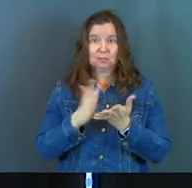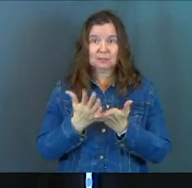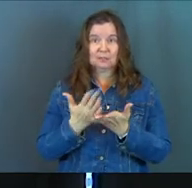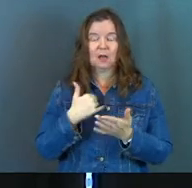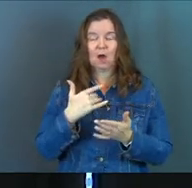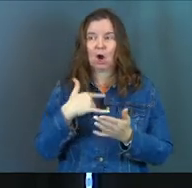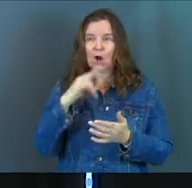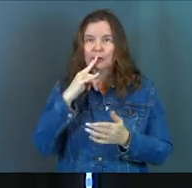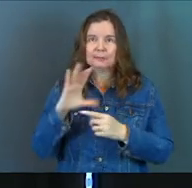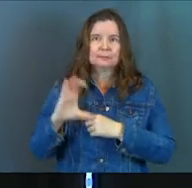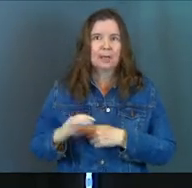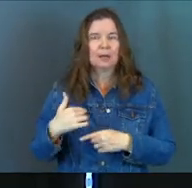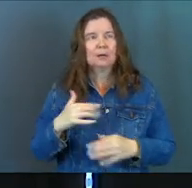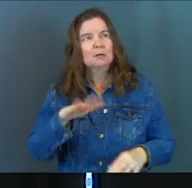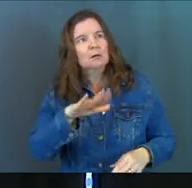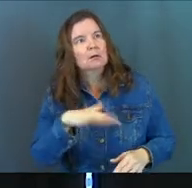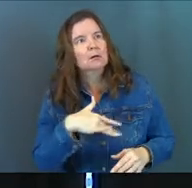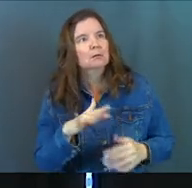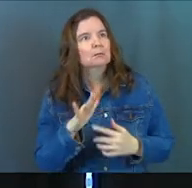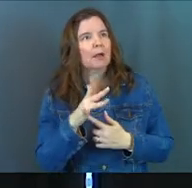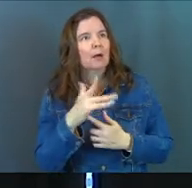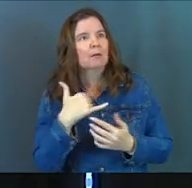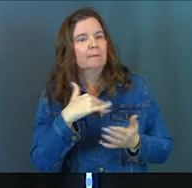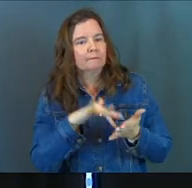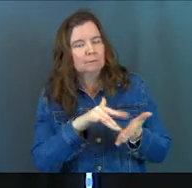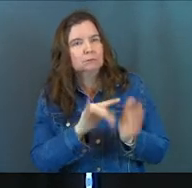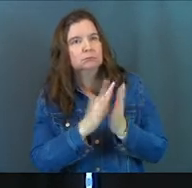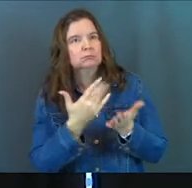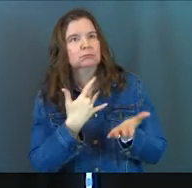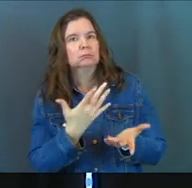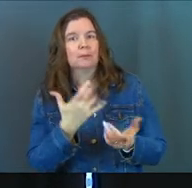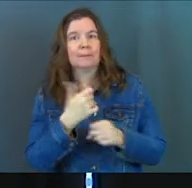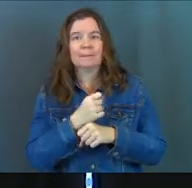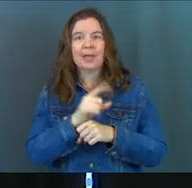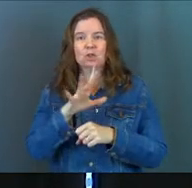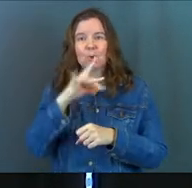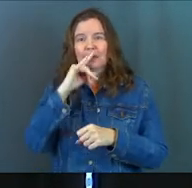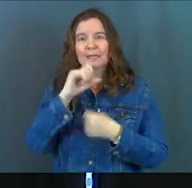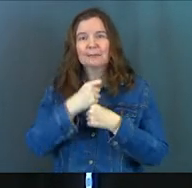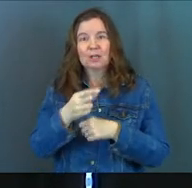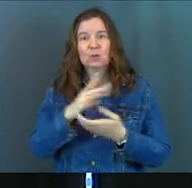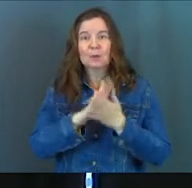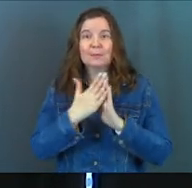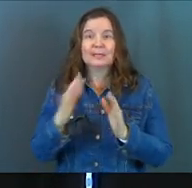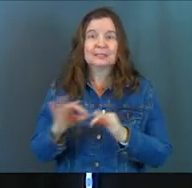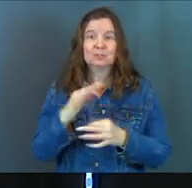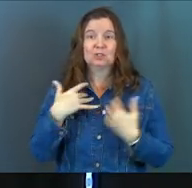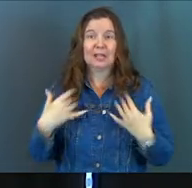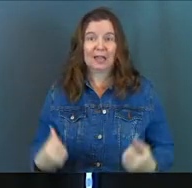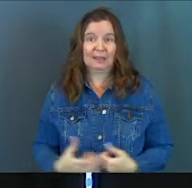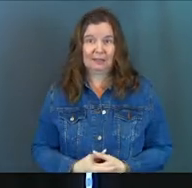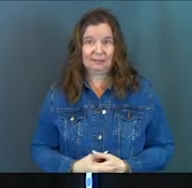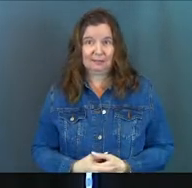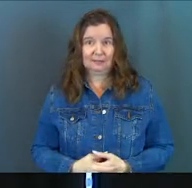our kids made us do it. Make your kids make you be spiritually